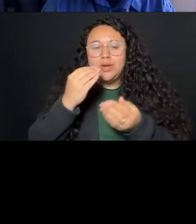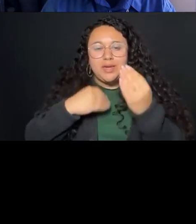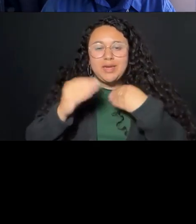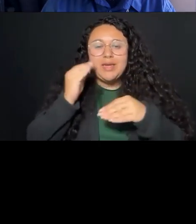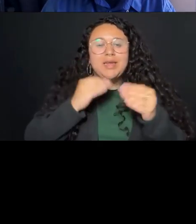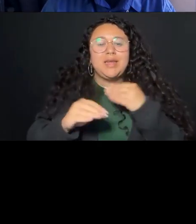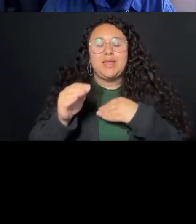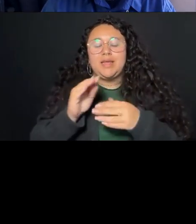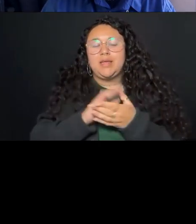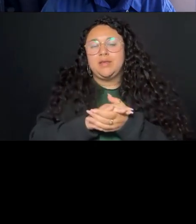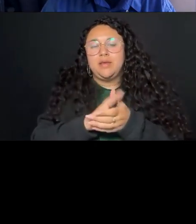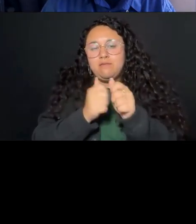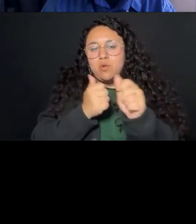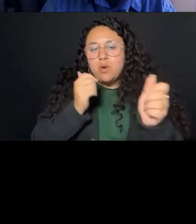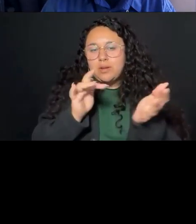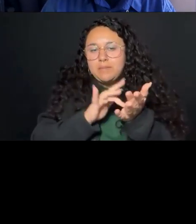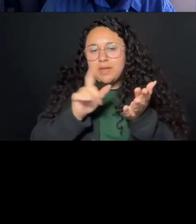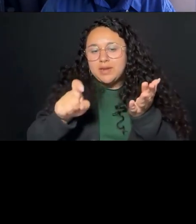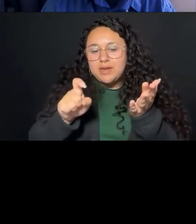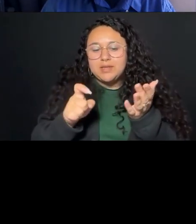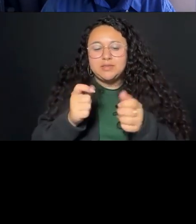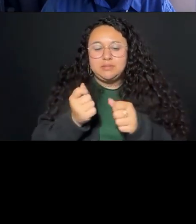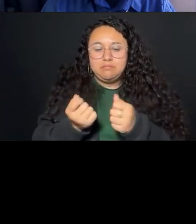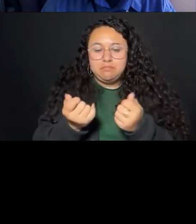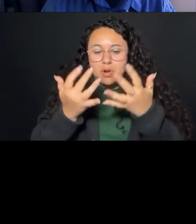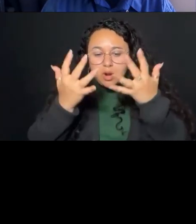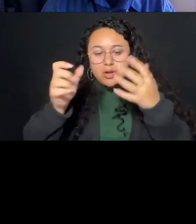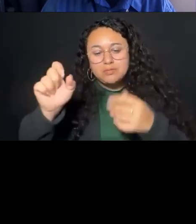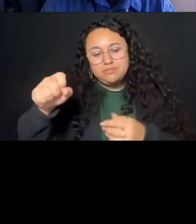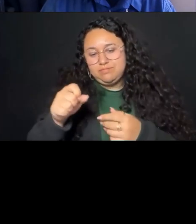Burning. Yep. Thank you.